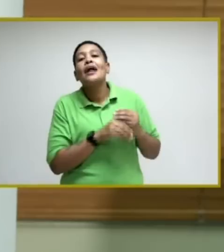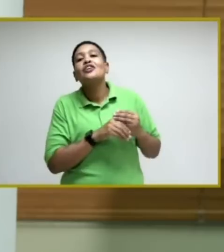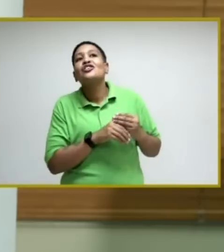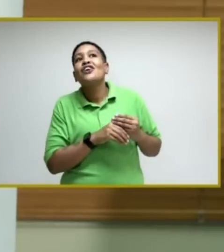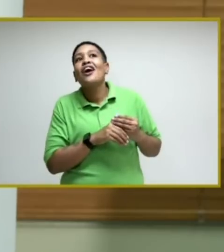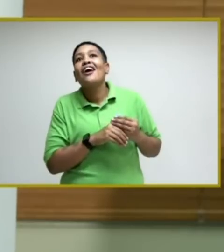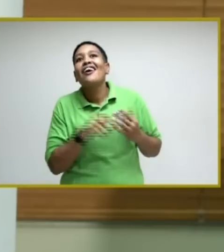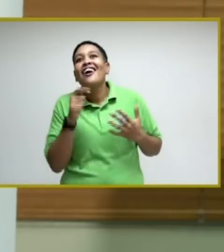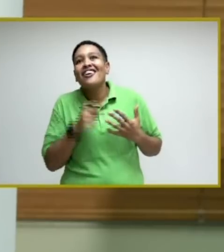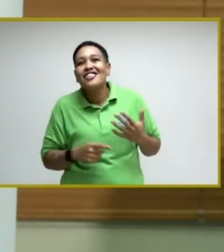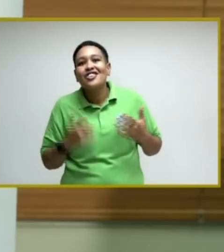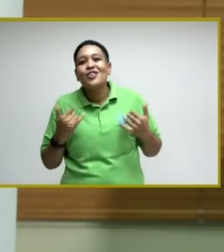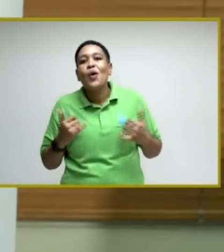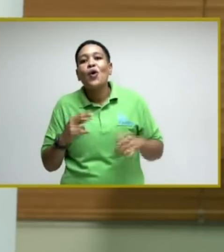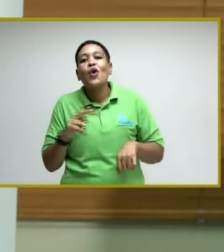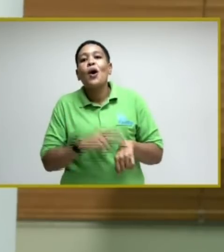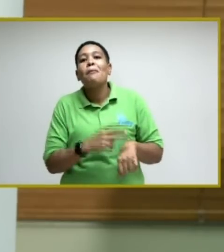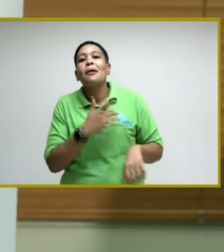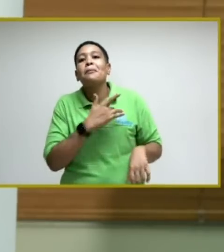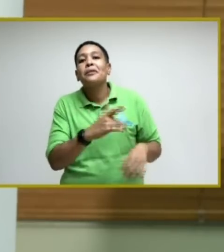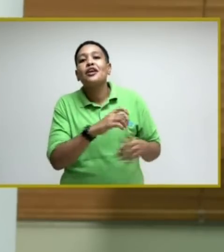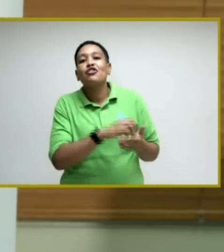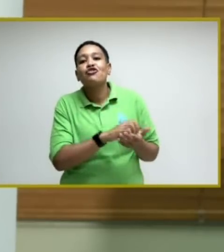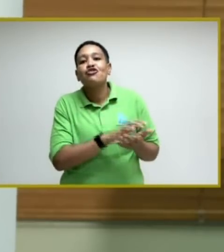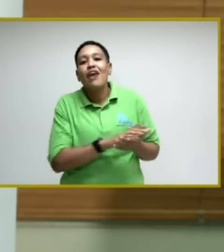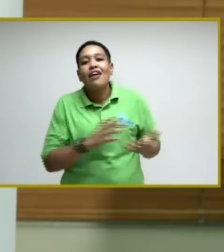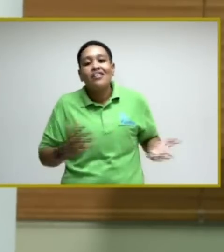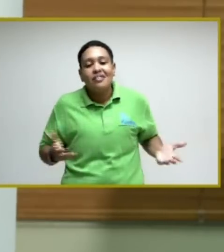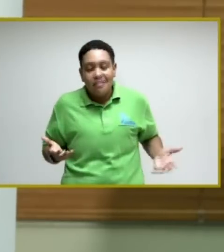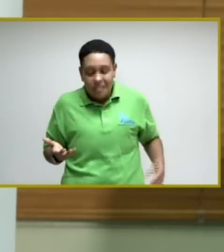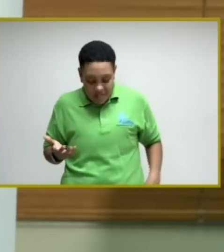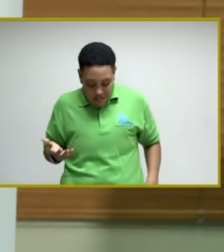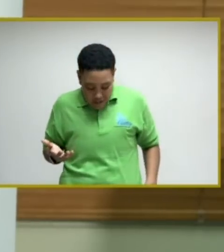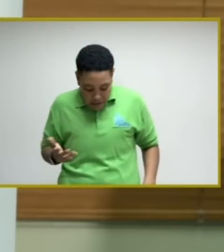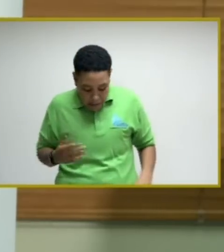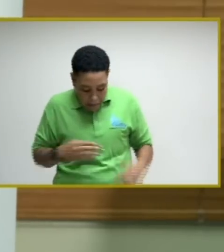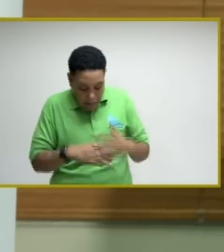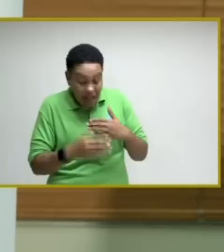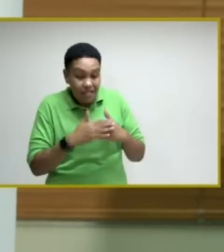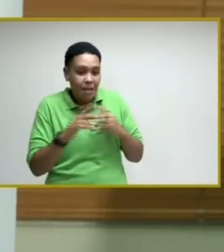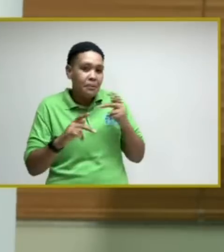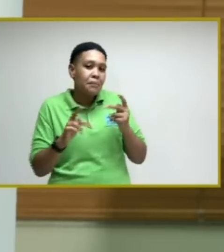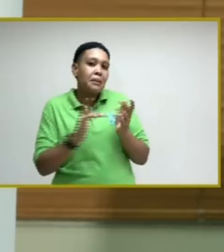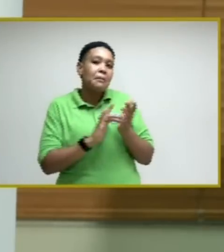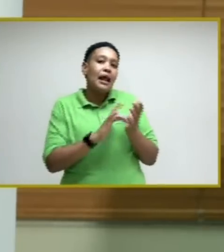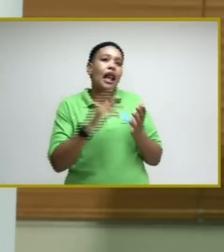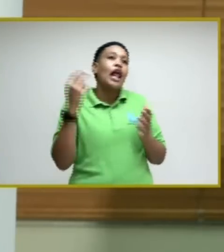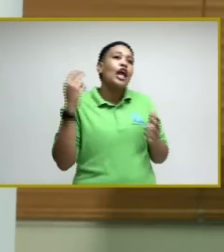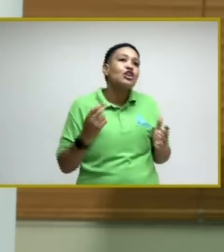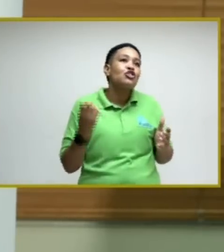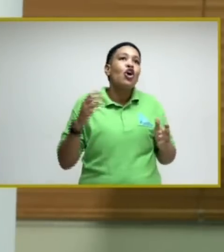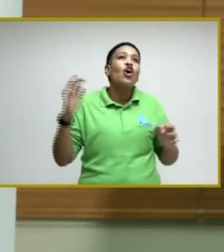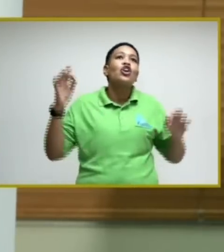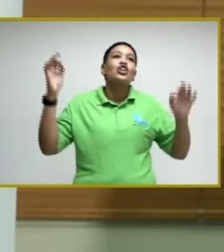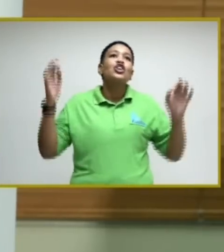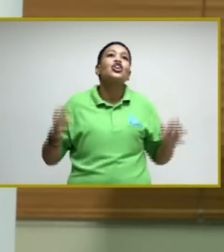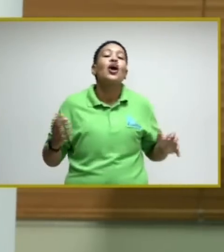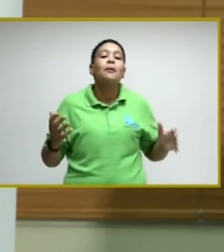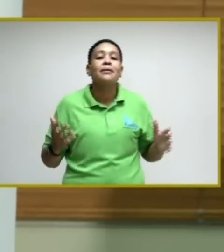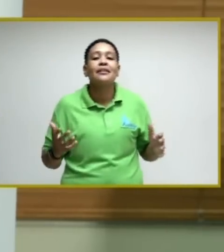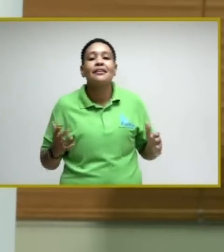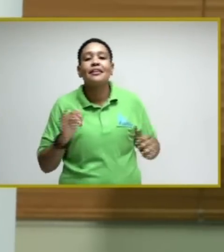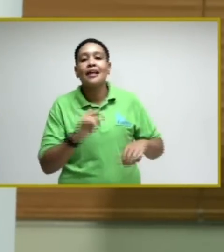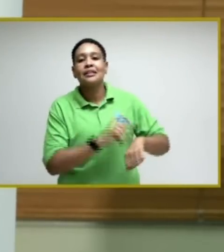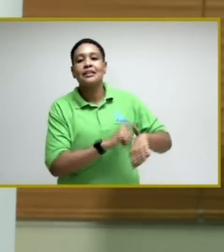are normally a matter of record based on person's medical history or determined at